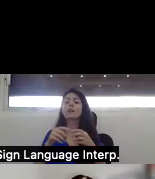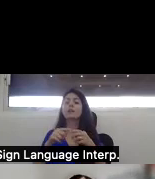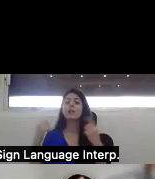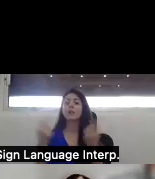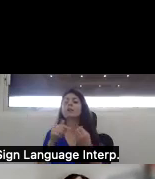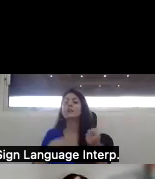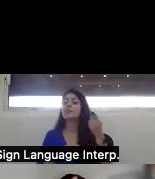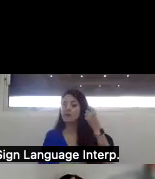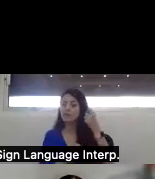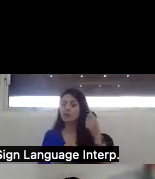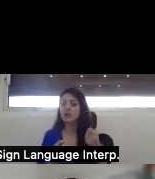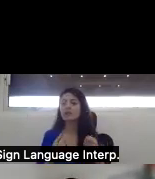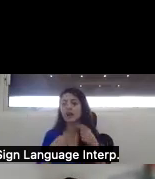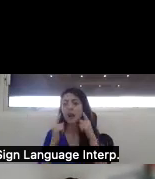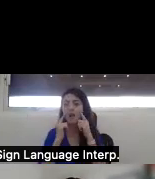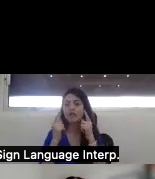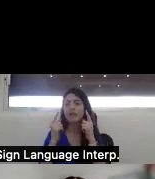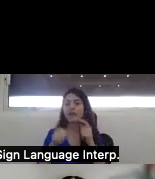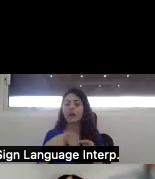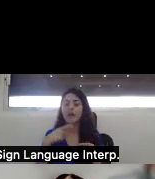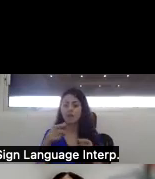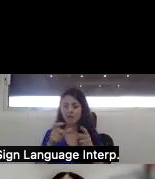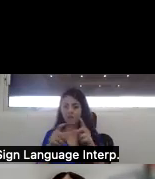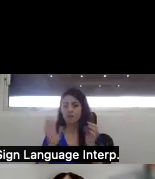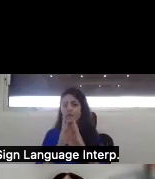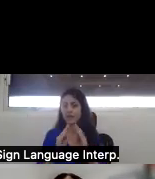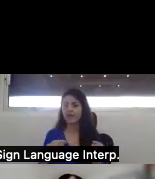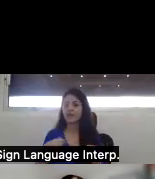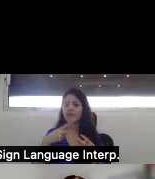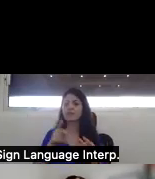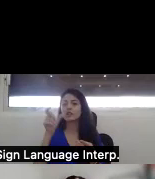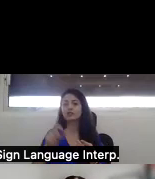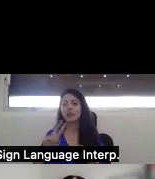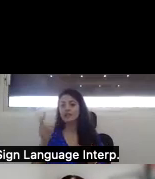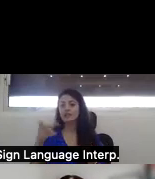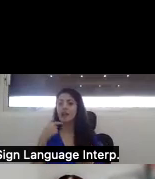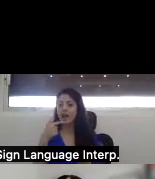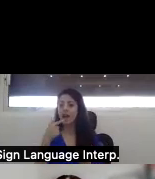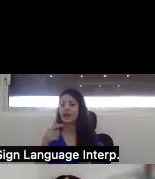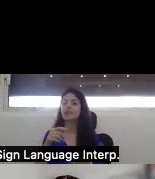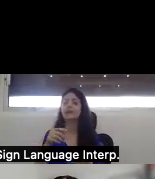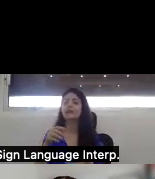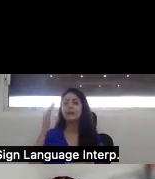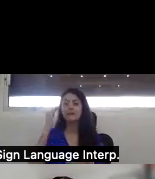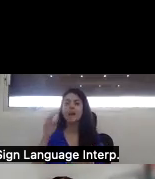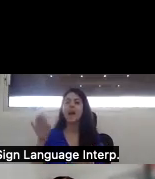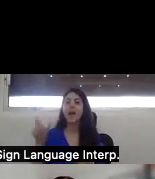going to ask our next speaker, Ms. Hala Darwish from UNICEF, to step in. Thank you very